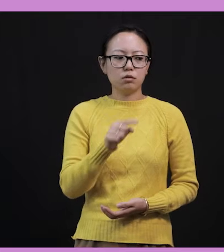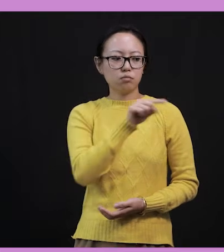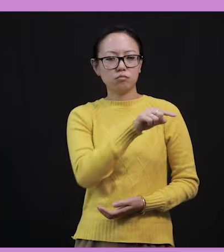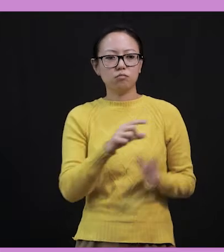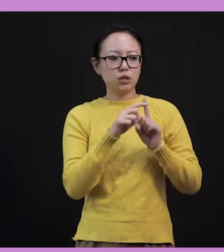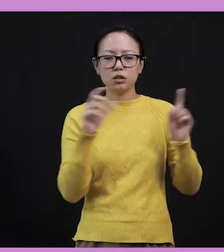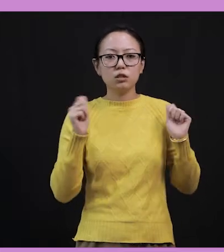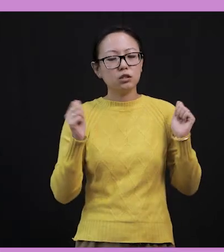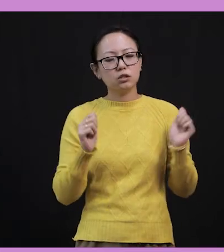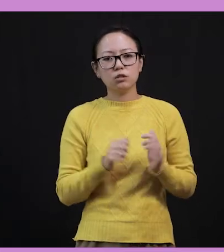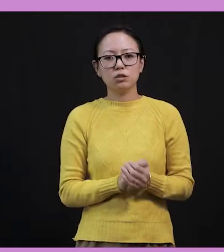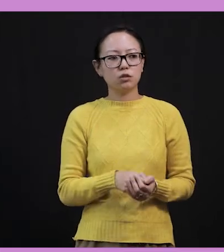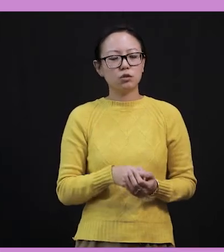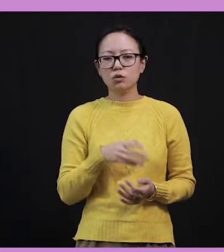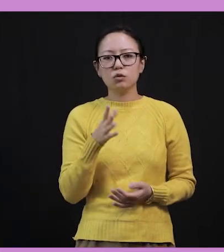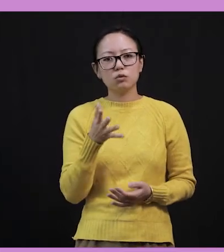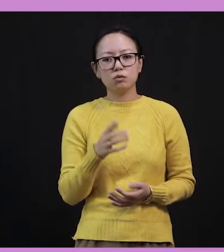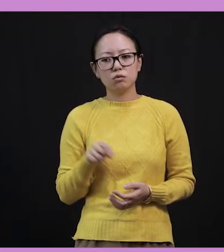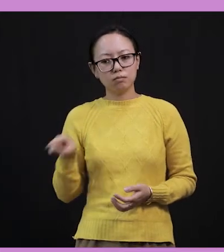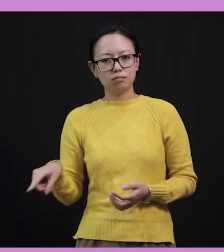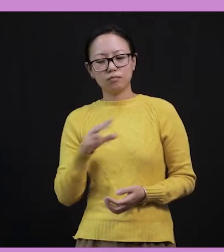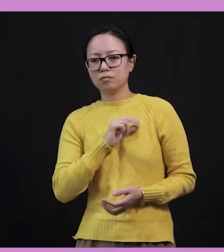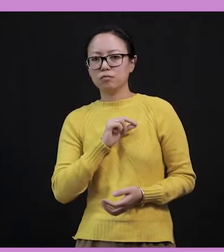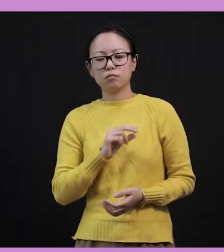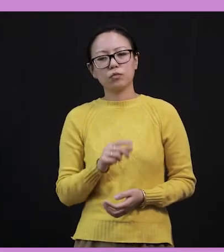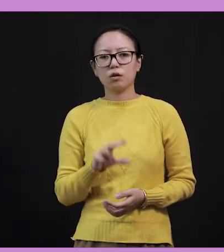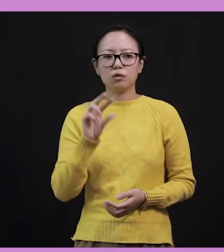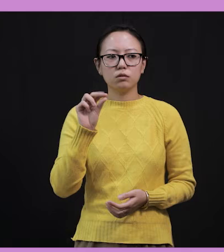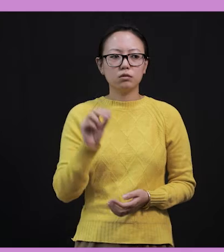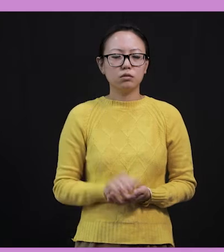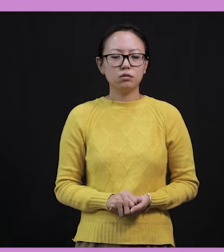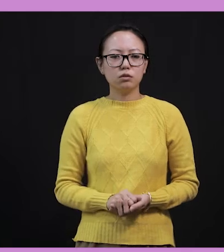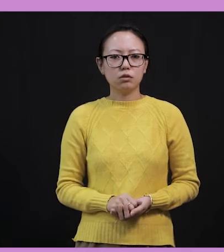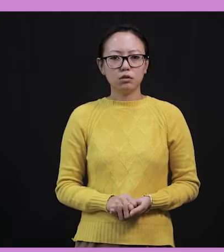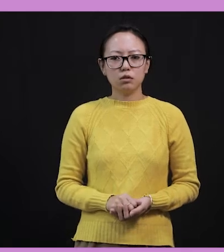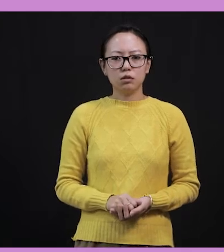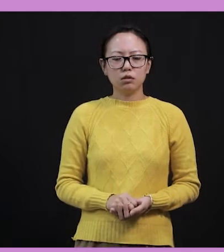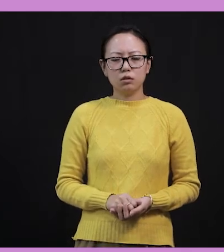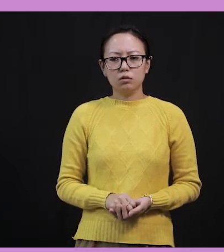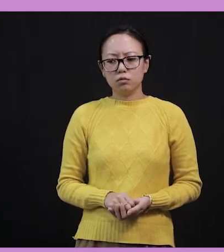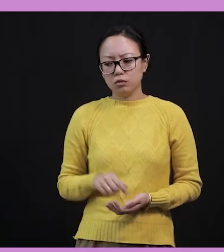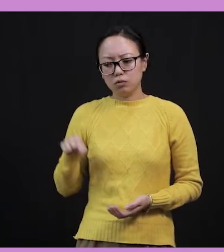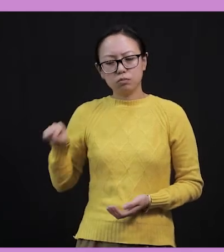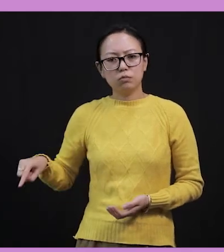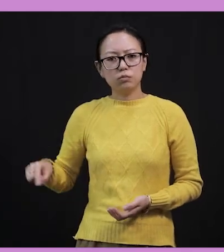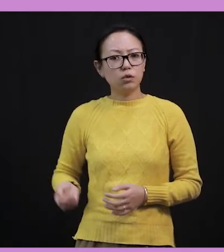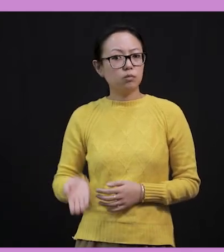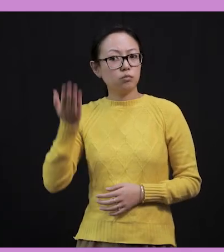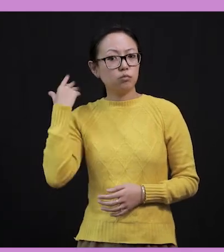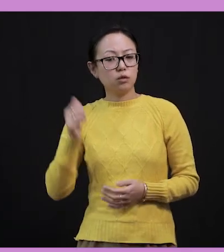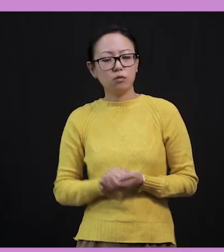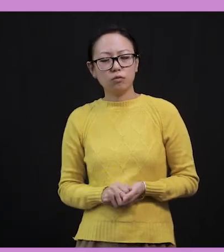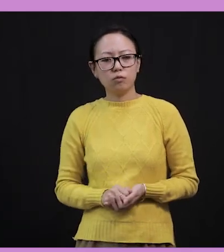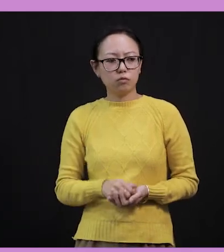him with happiness and I don't have to be scared. The young child narrator sees a snake and runs away thinking